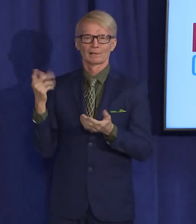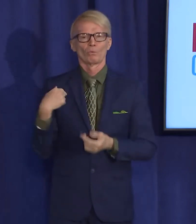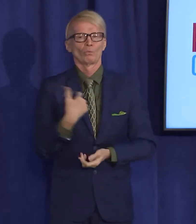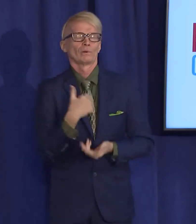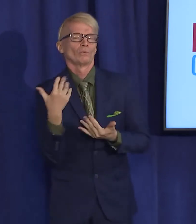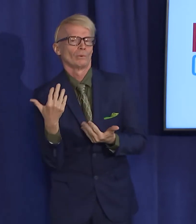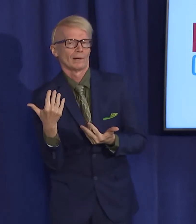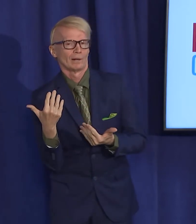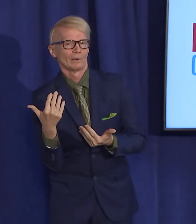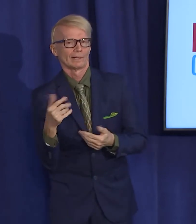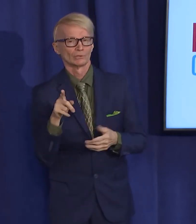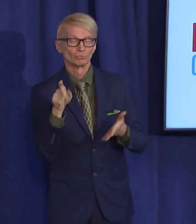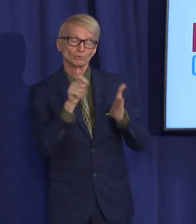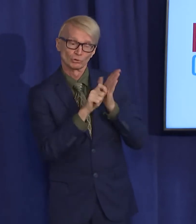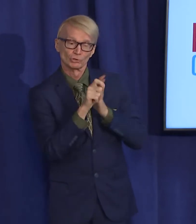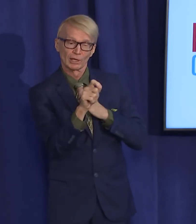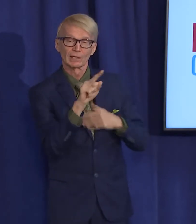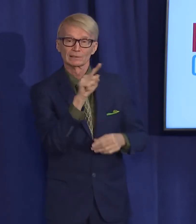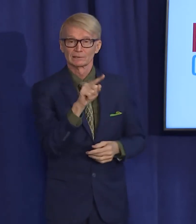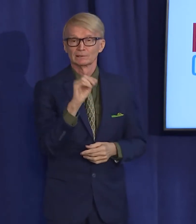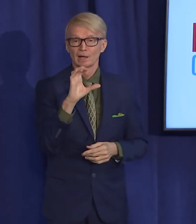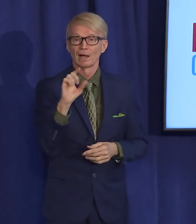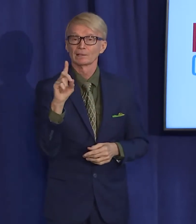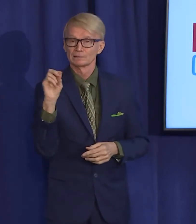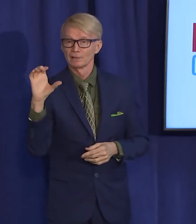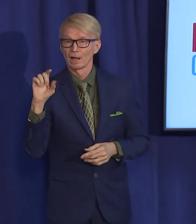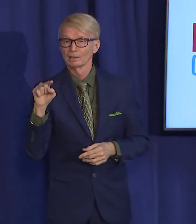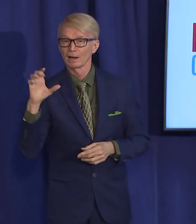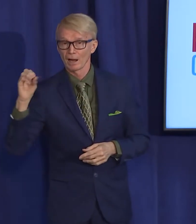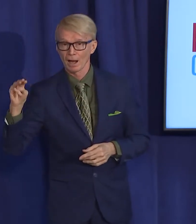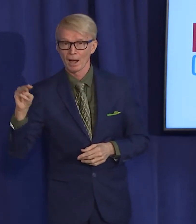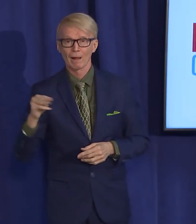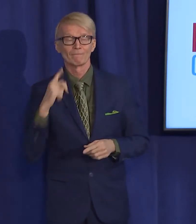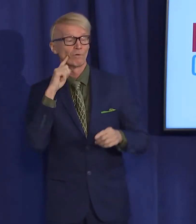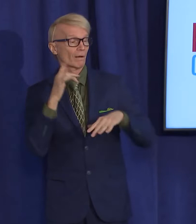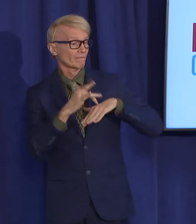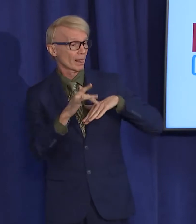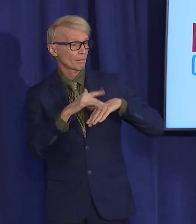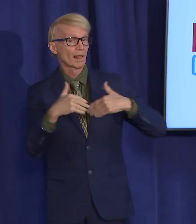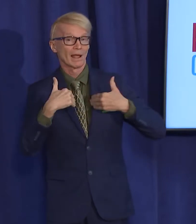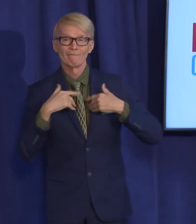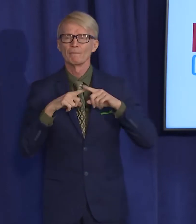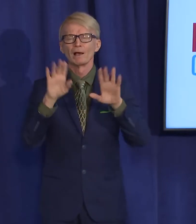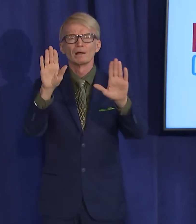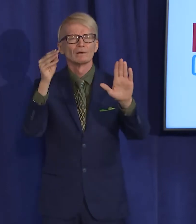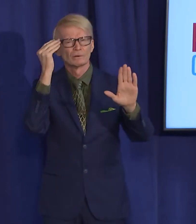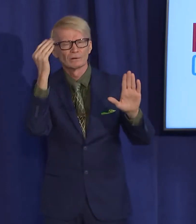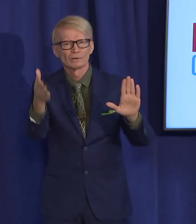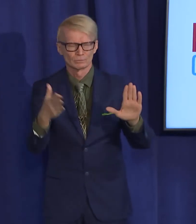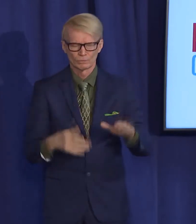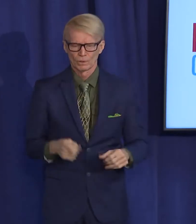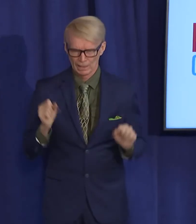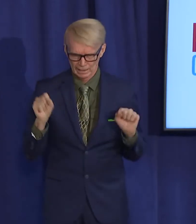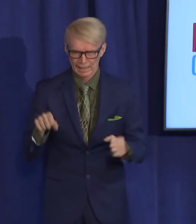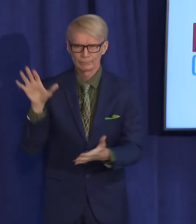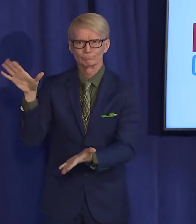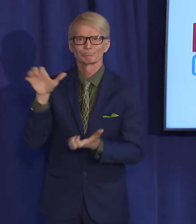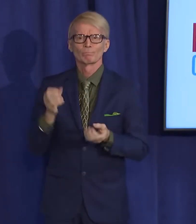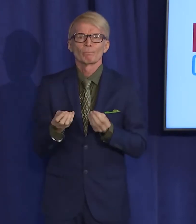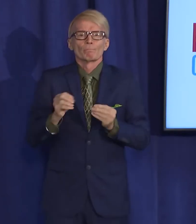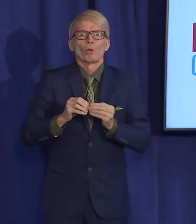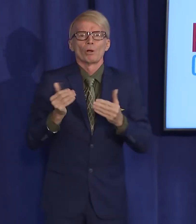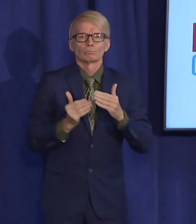check ZocDoc.com for appointment availability, please know that this supply is going to ramp up over the next couple of